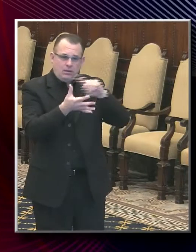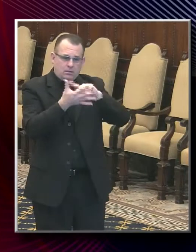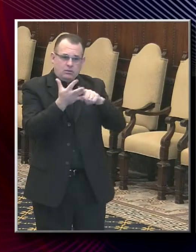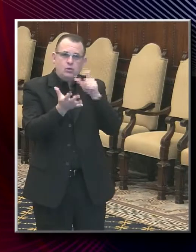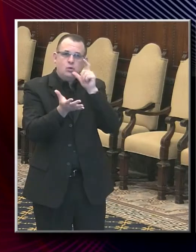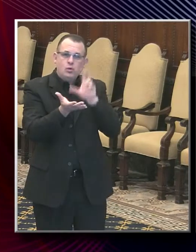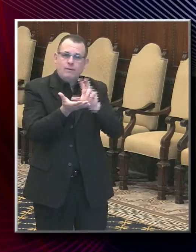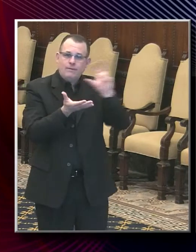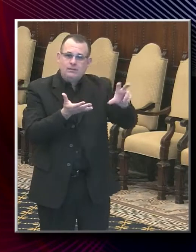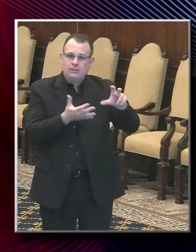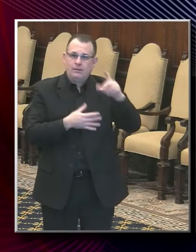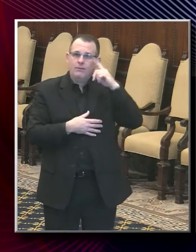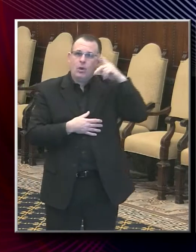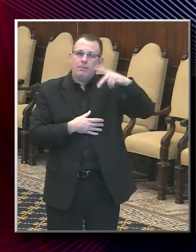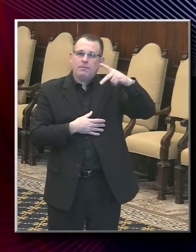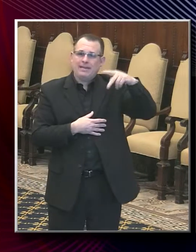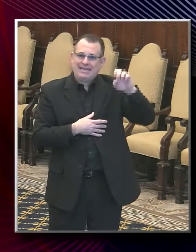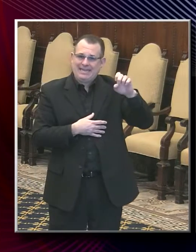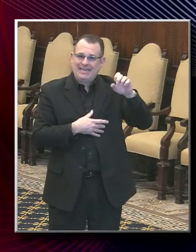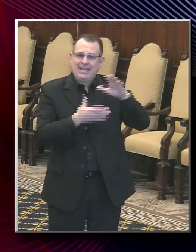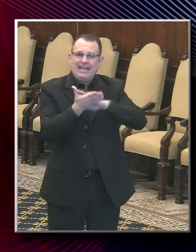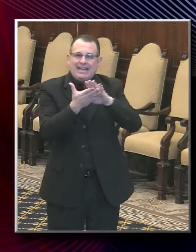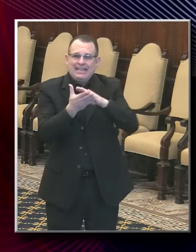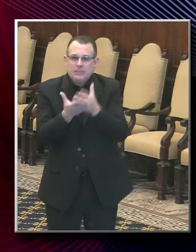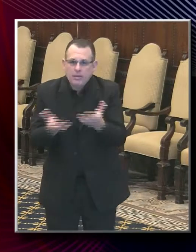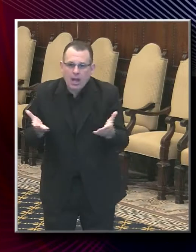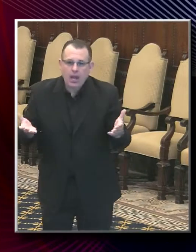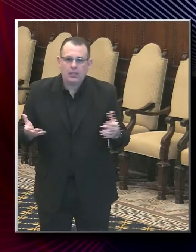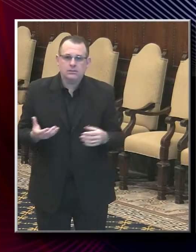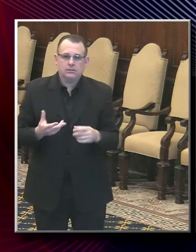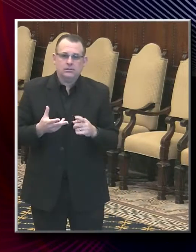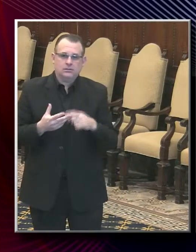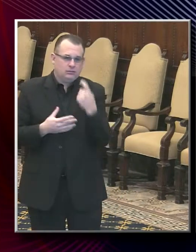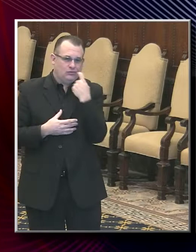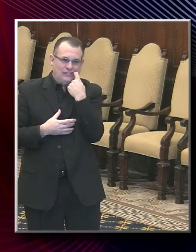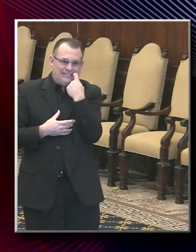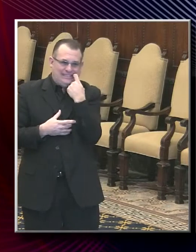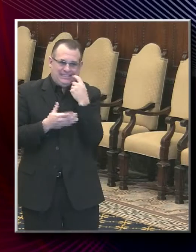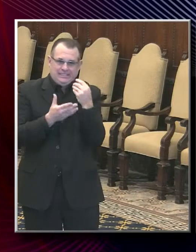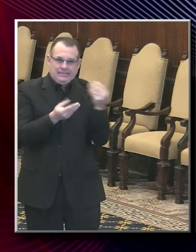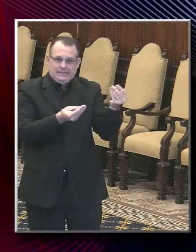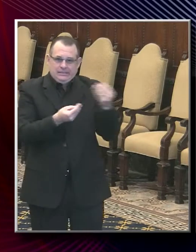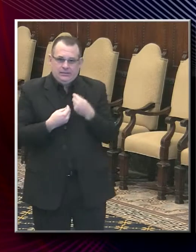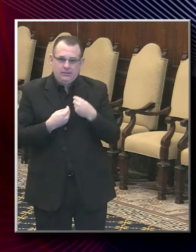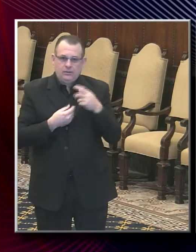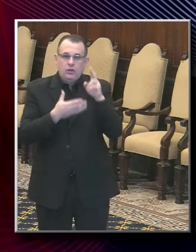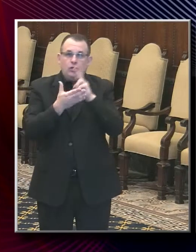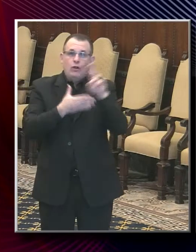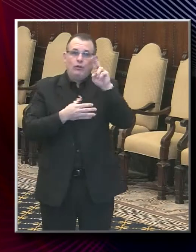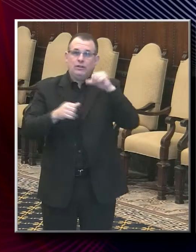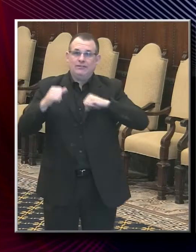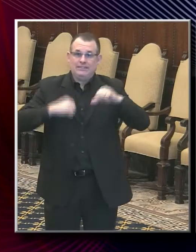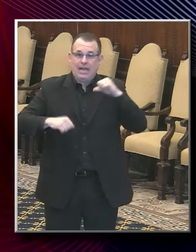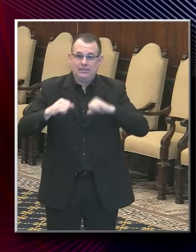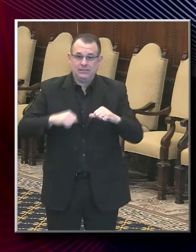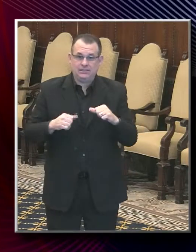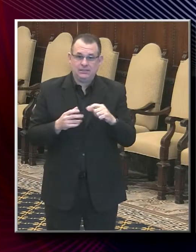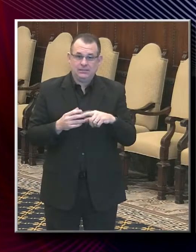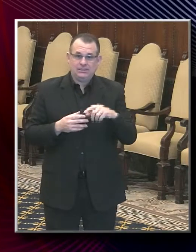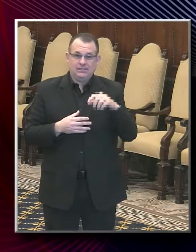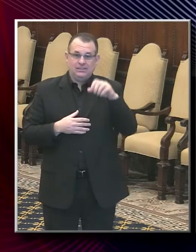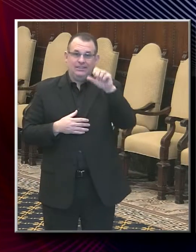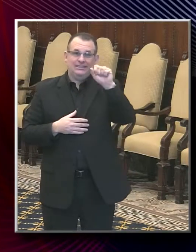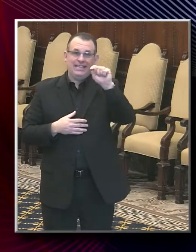PPE, cleaning supplies, and other resources in recent weeks. The University of the Sciences, St. Joe's